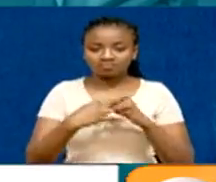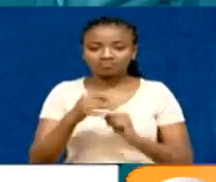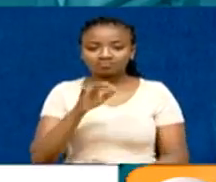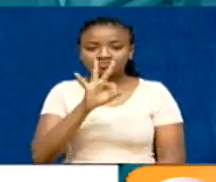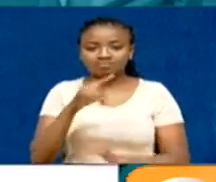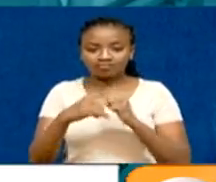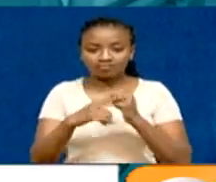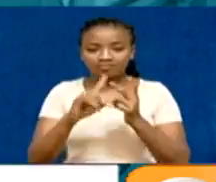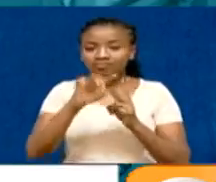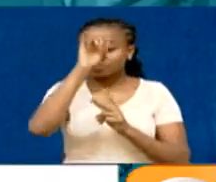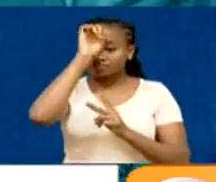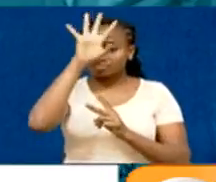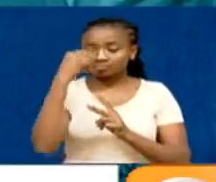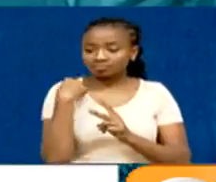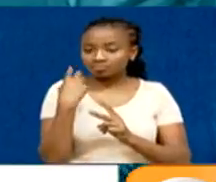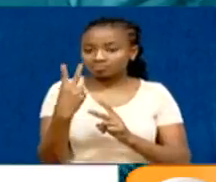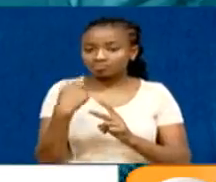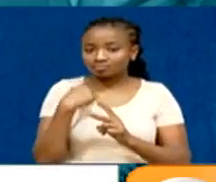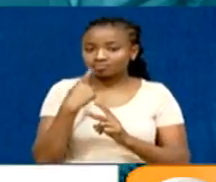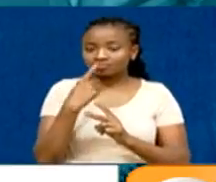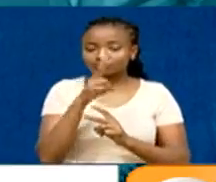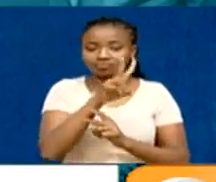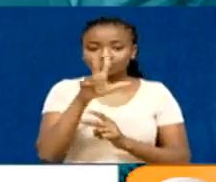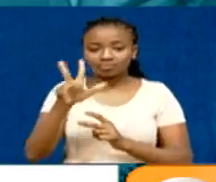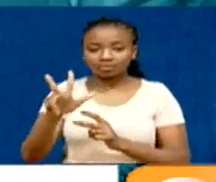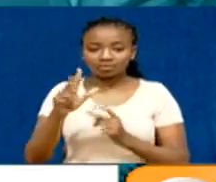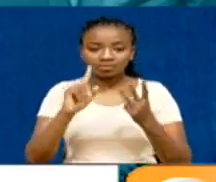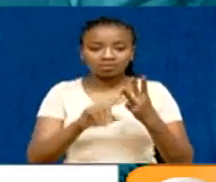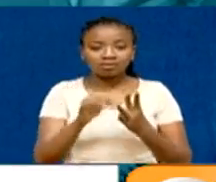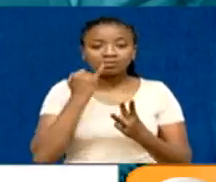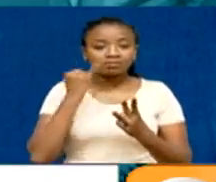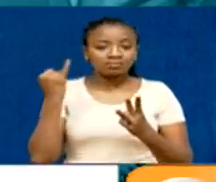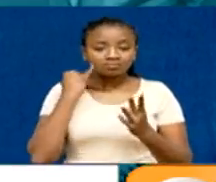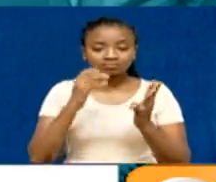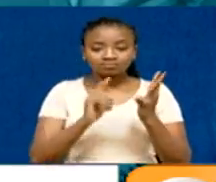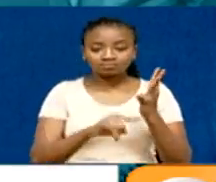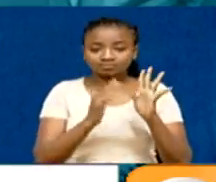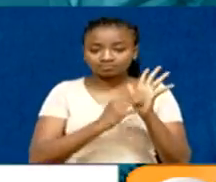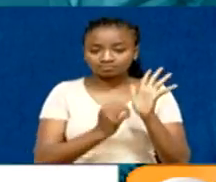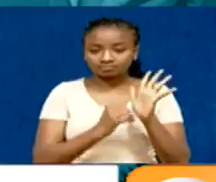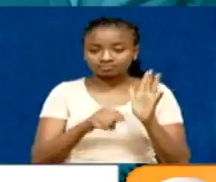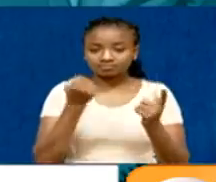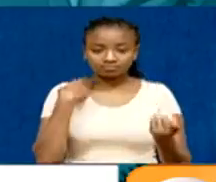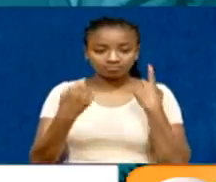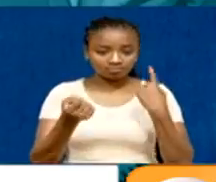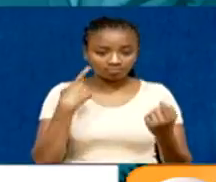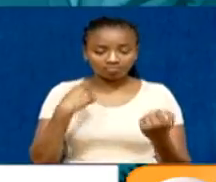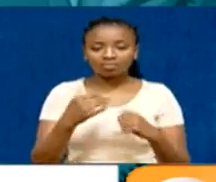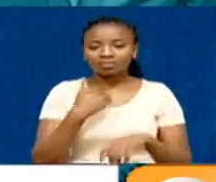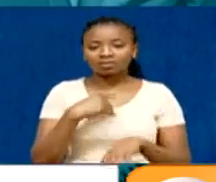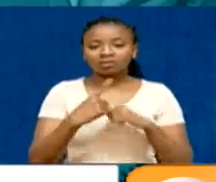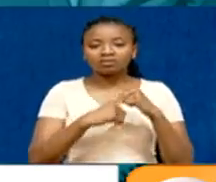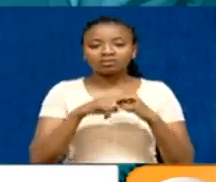836. Kiambu comes second with 123 cases. Nakuru, Machakos and Kericho recorded